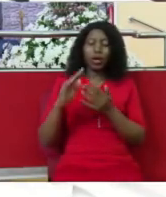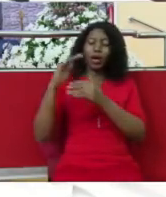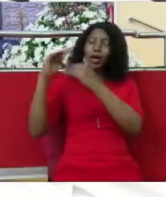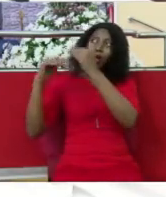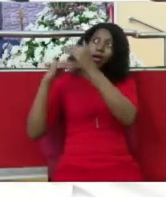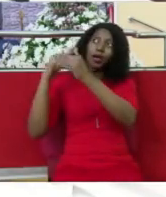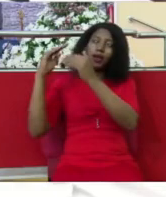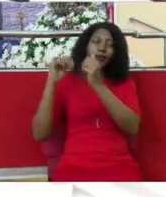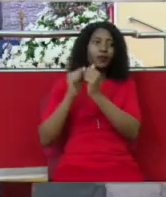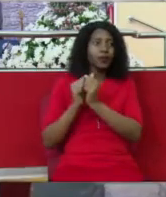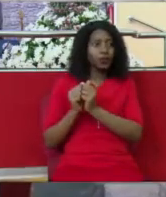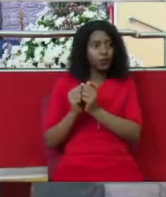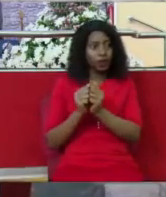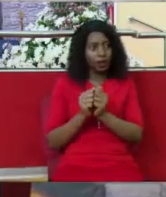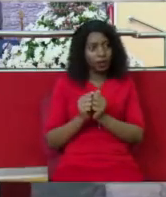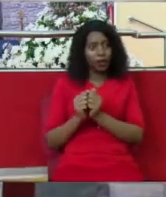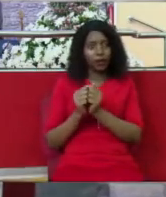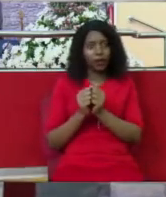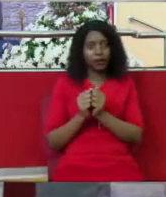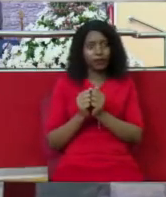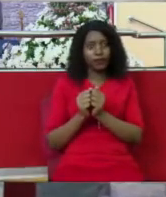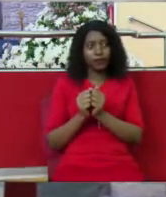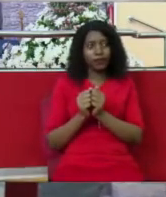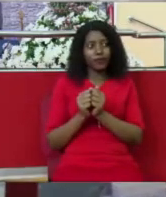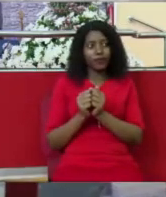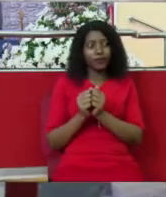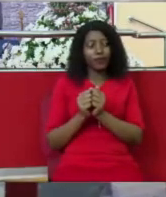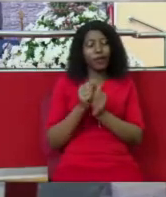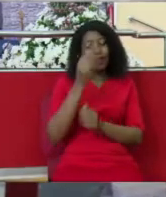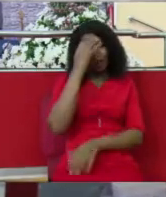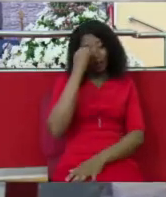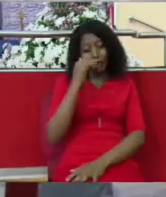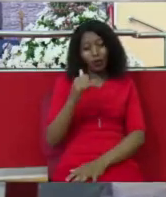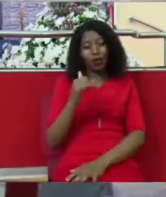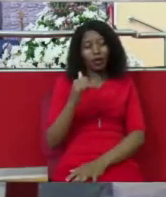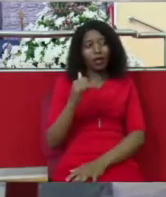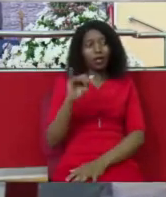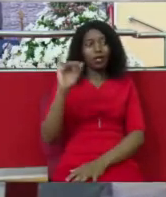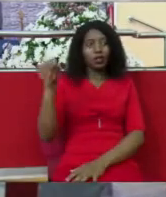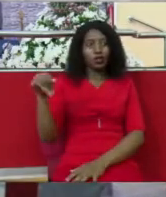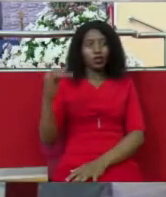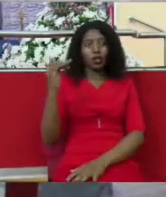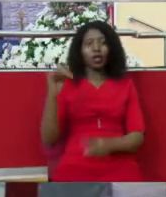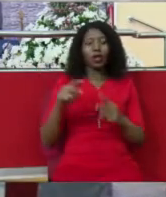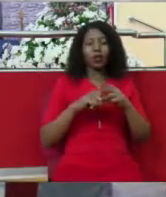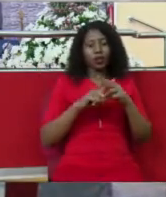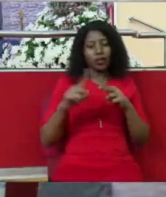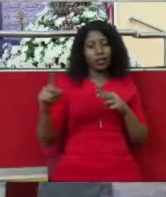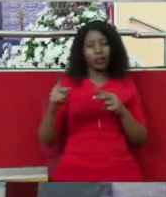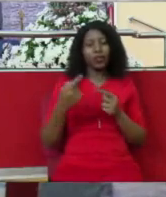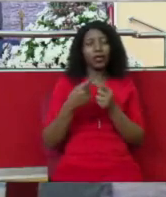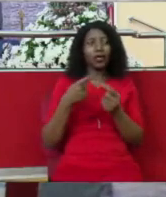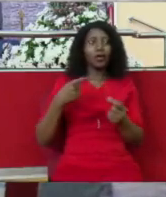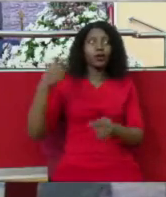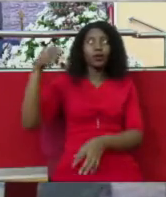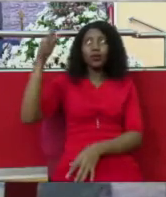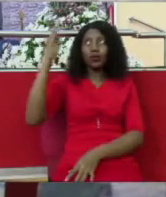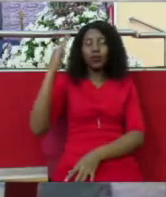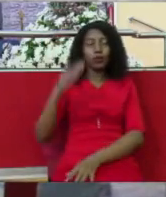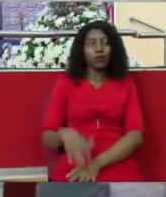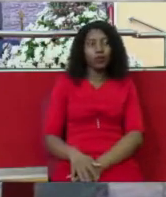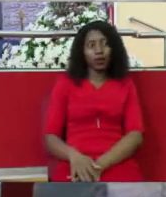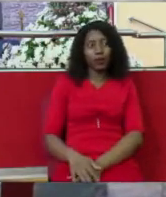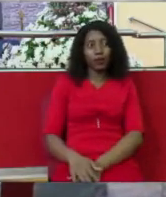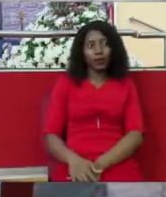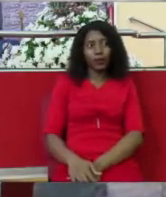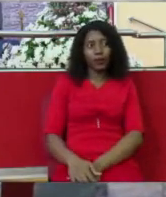tukaenda mbinguni pamoja na yeye. That was why Jonah was disappearing from the presence of God. Ndio sababu Jonah alikuwa anatorokea uwepo